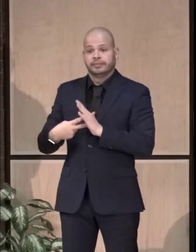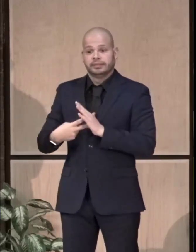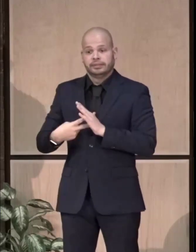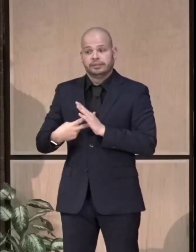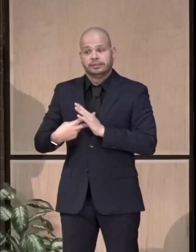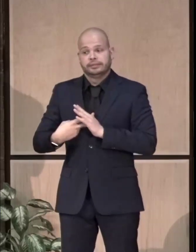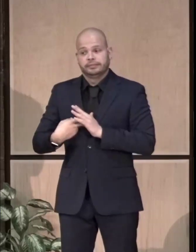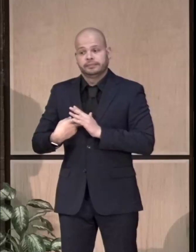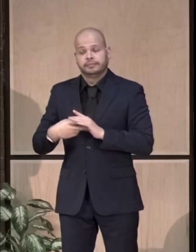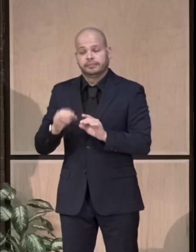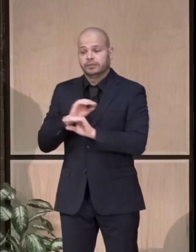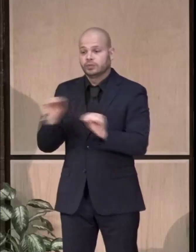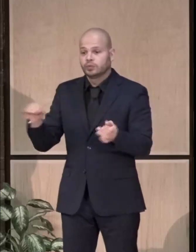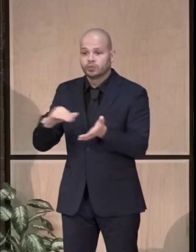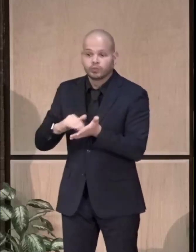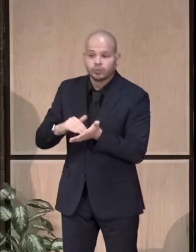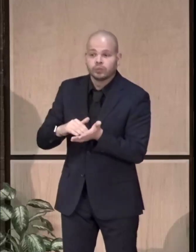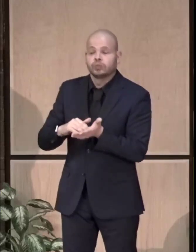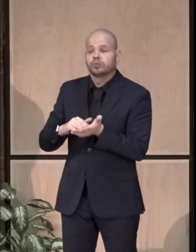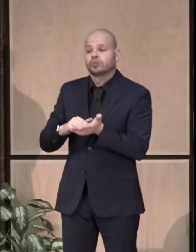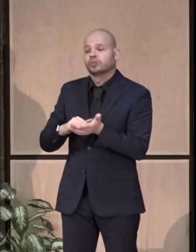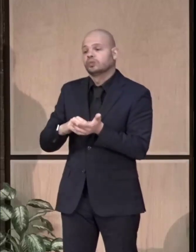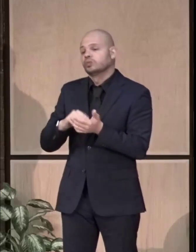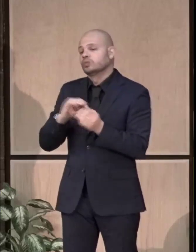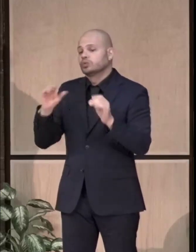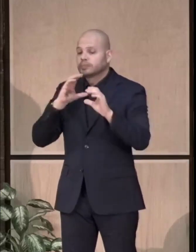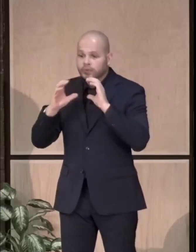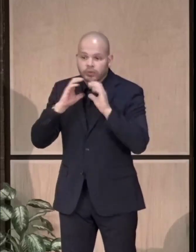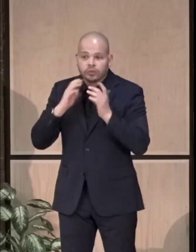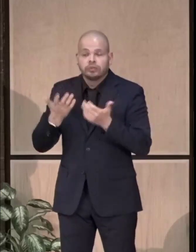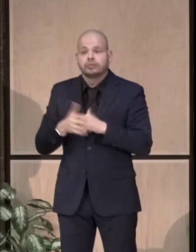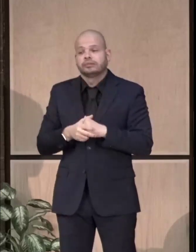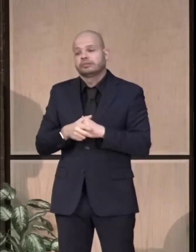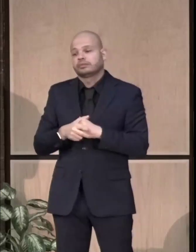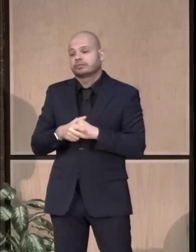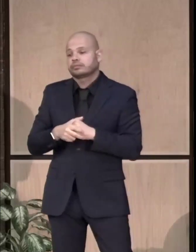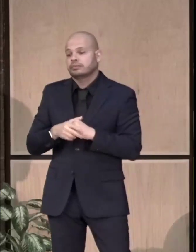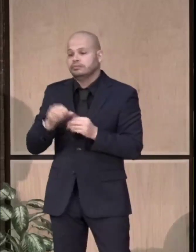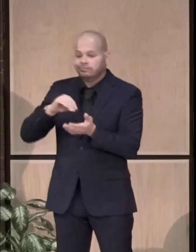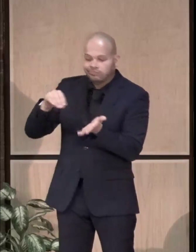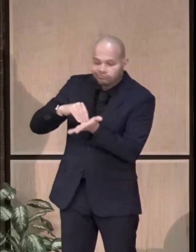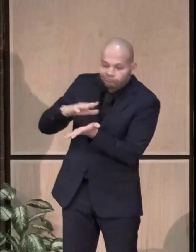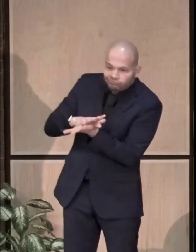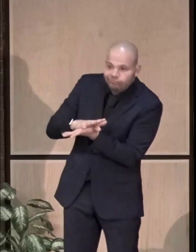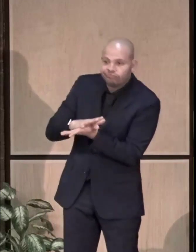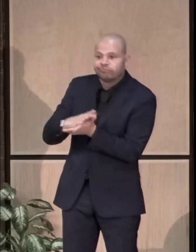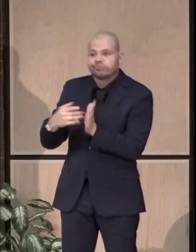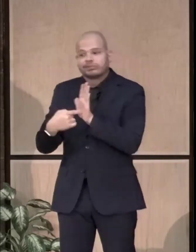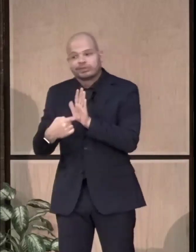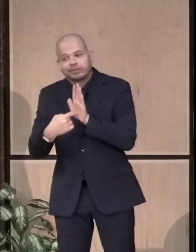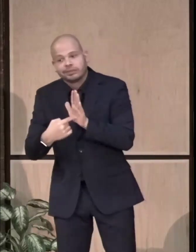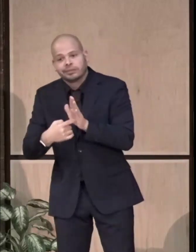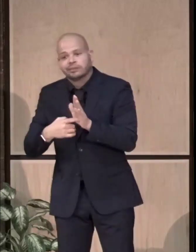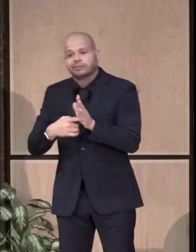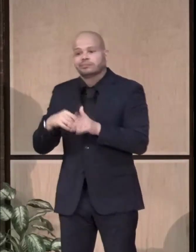if he did not reach out to his chain of command, did not provide a document called an RST, I can't remember the